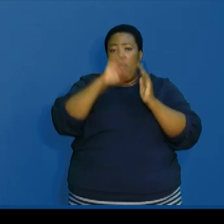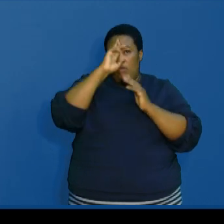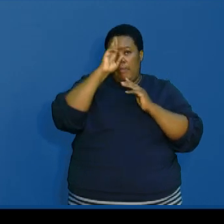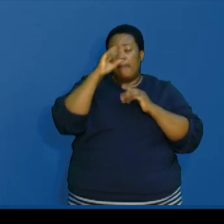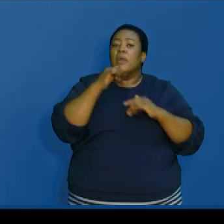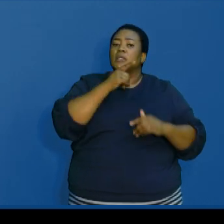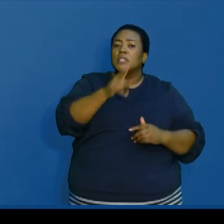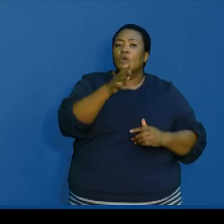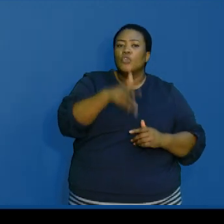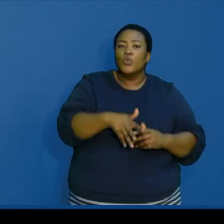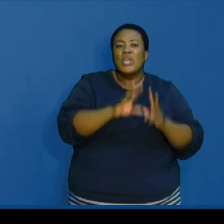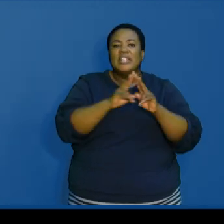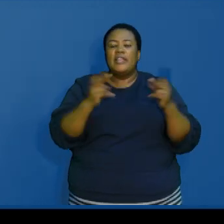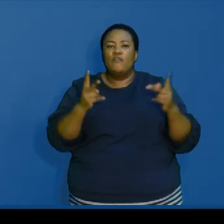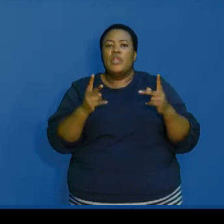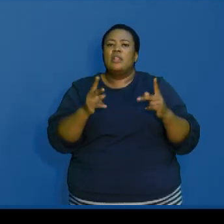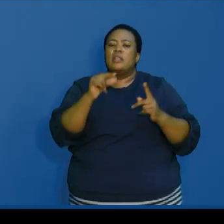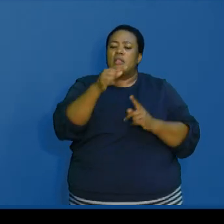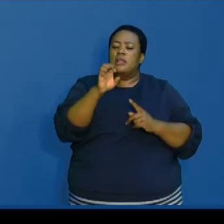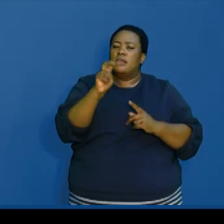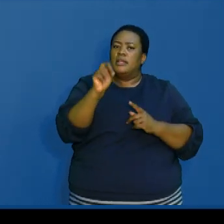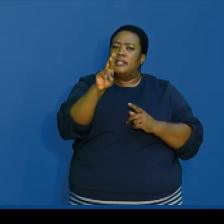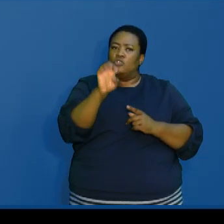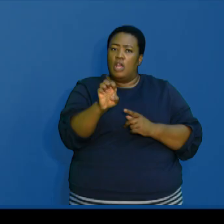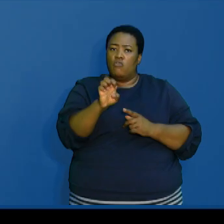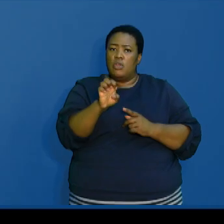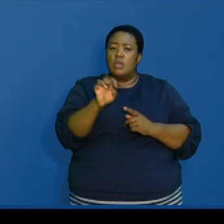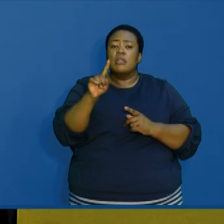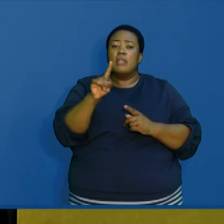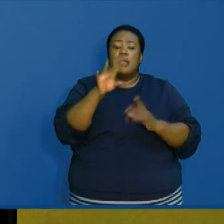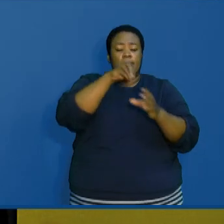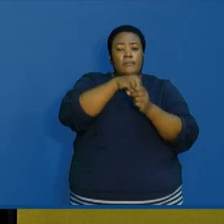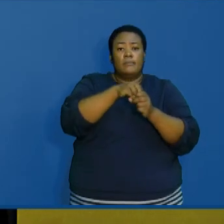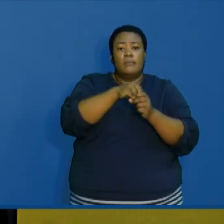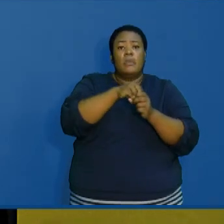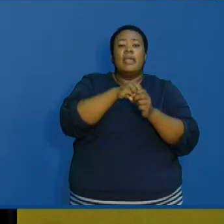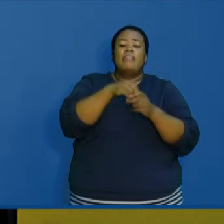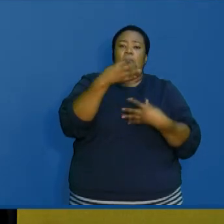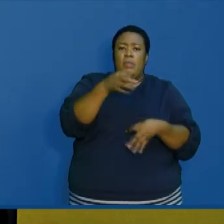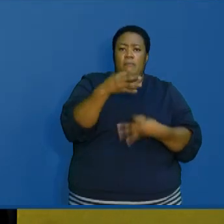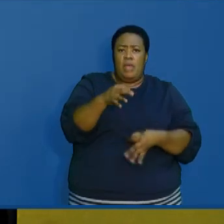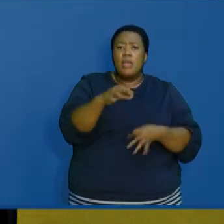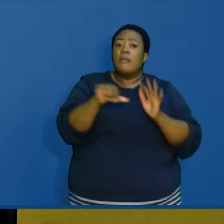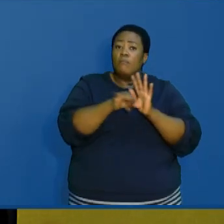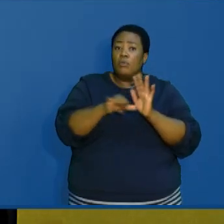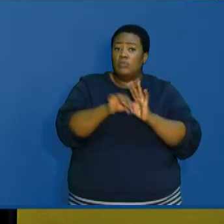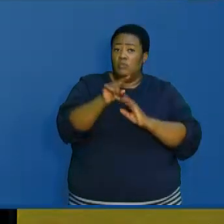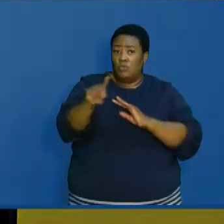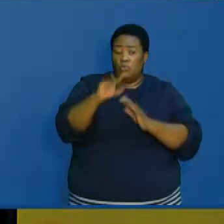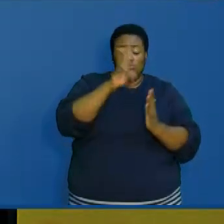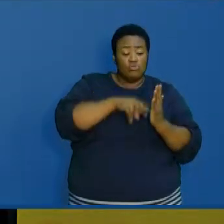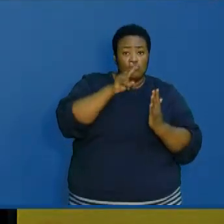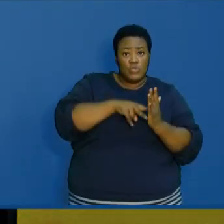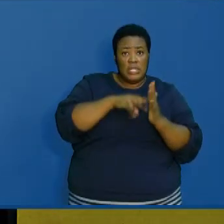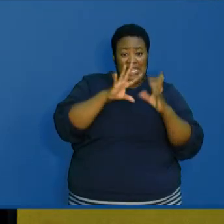the different genres that have been covered in the paper. So it's very important for you to read the